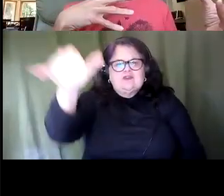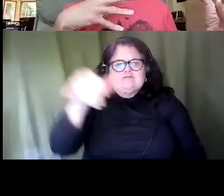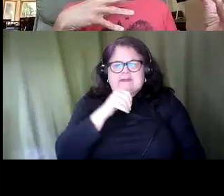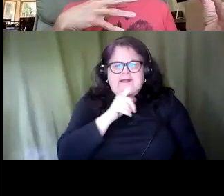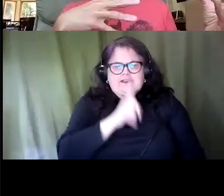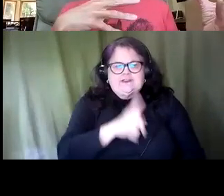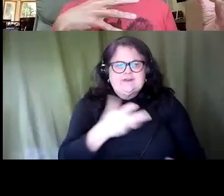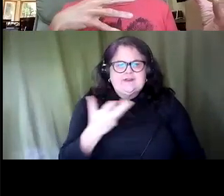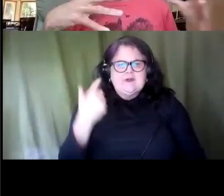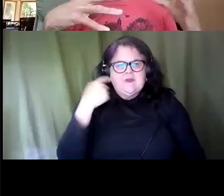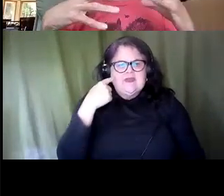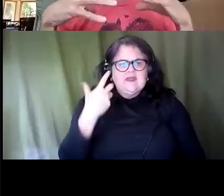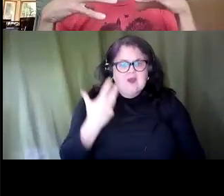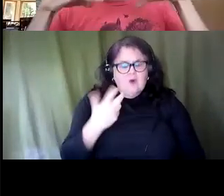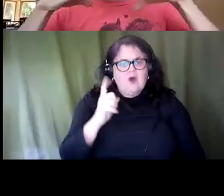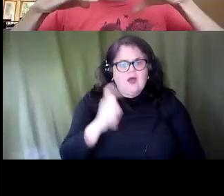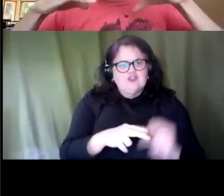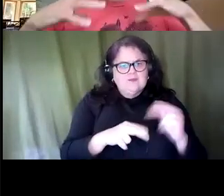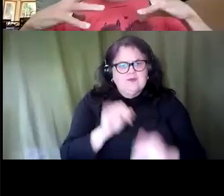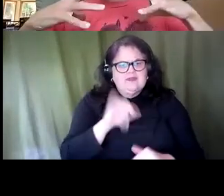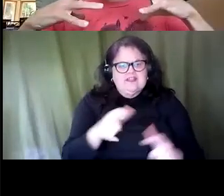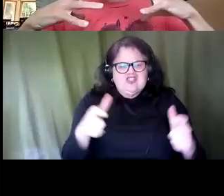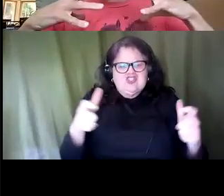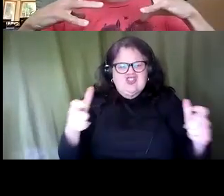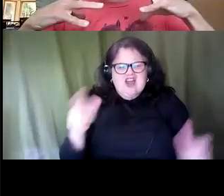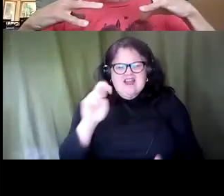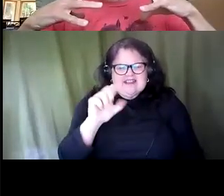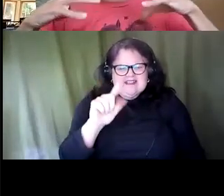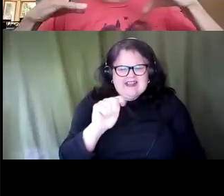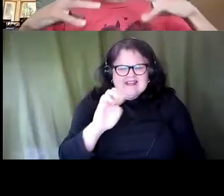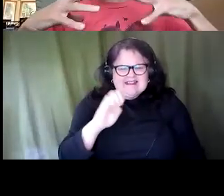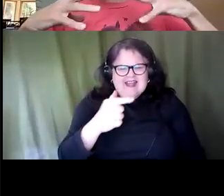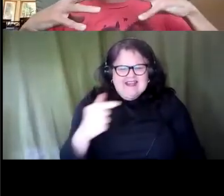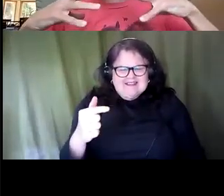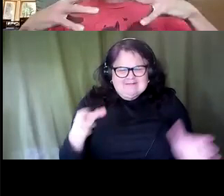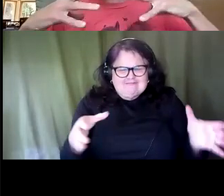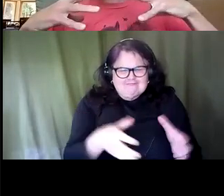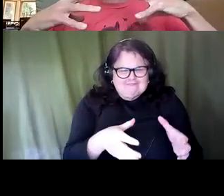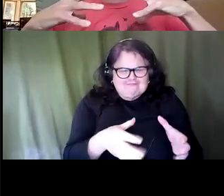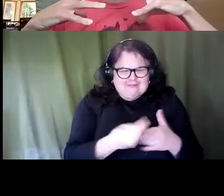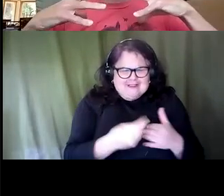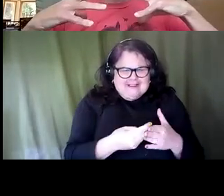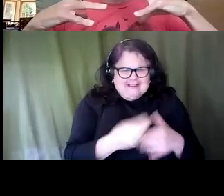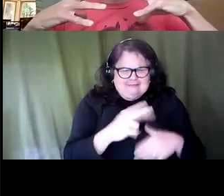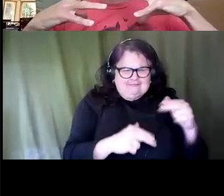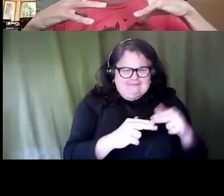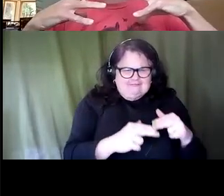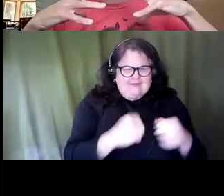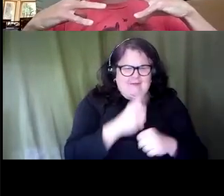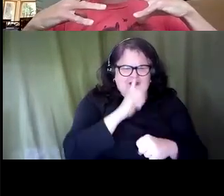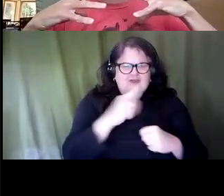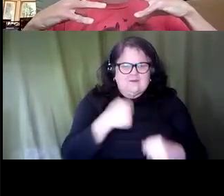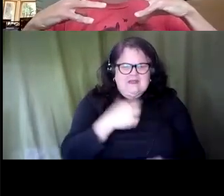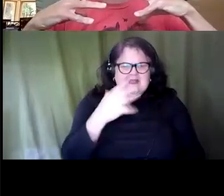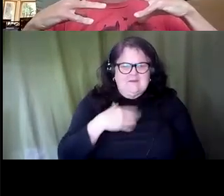just always think, well, I should just build this giant nest egg to make sure that I and my children will always be okay